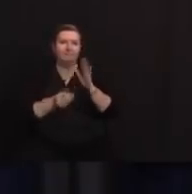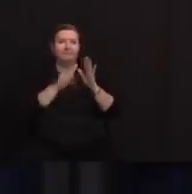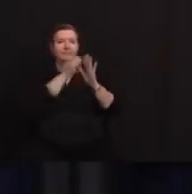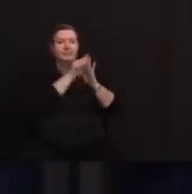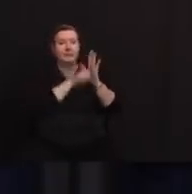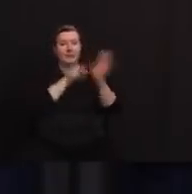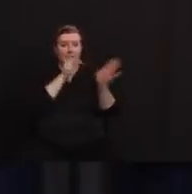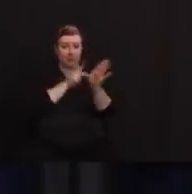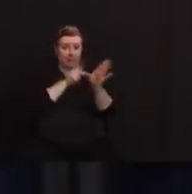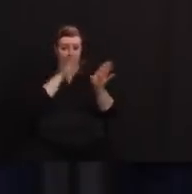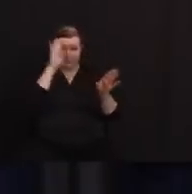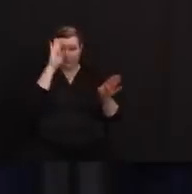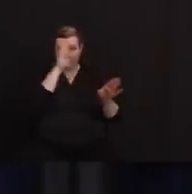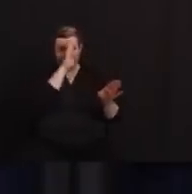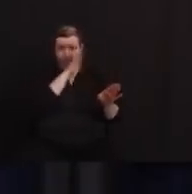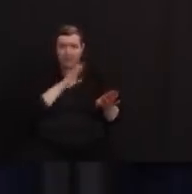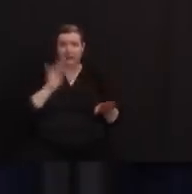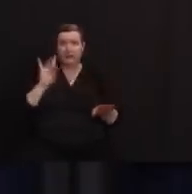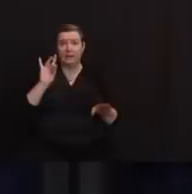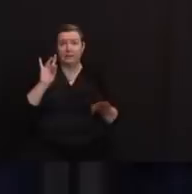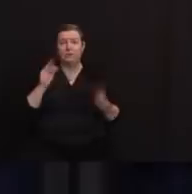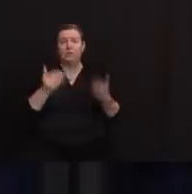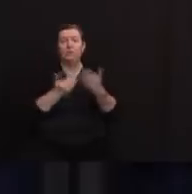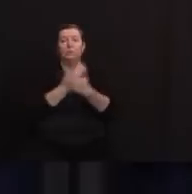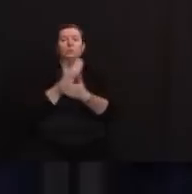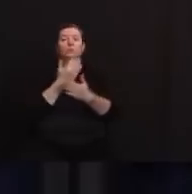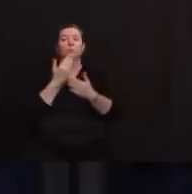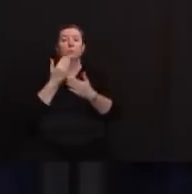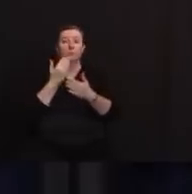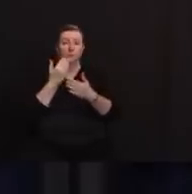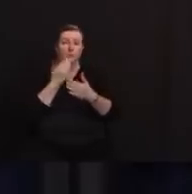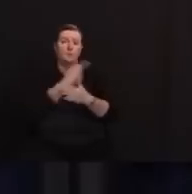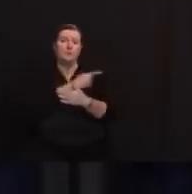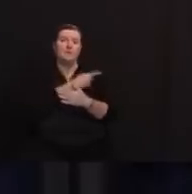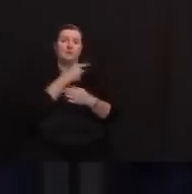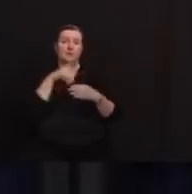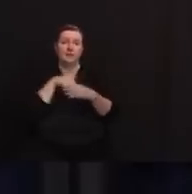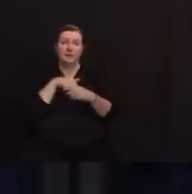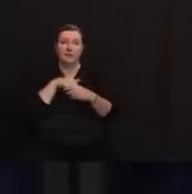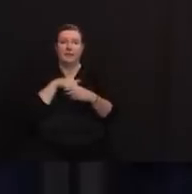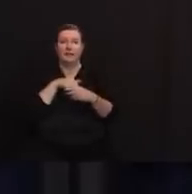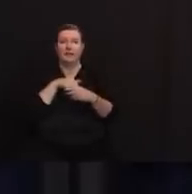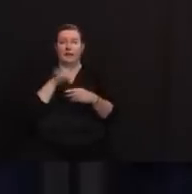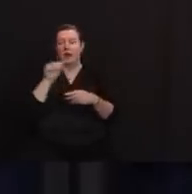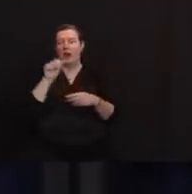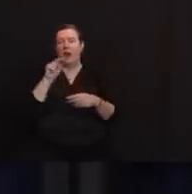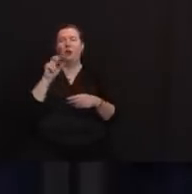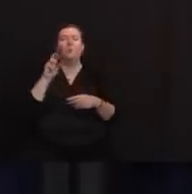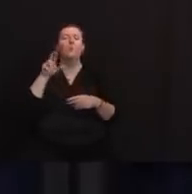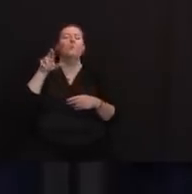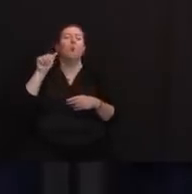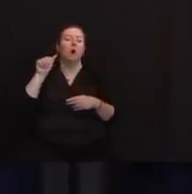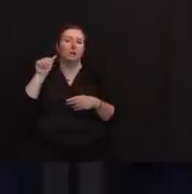hospitals, there have been 8 new positive patients at Ancora, 1 at Ann Klein, and 1 at Trenton.